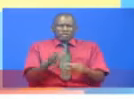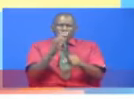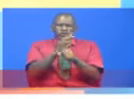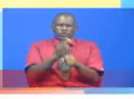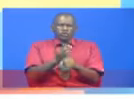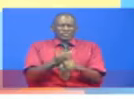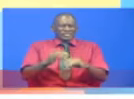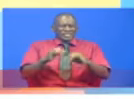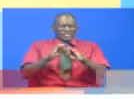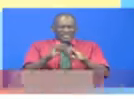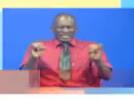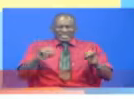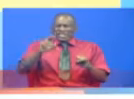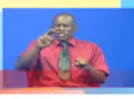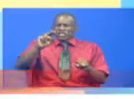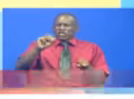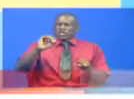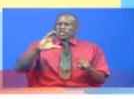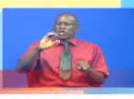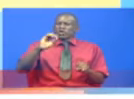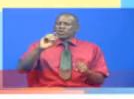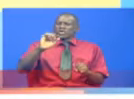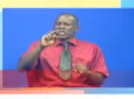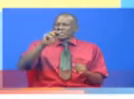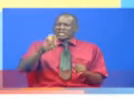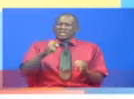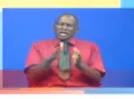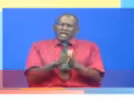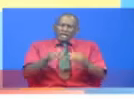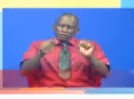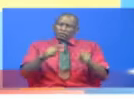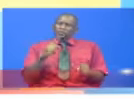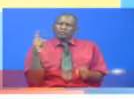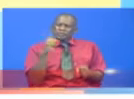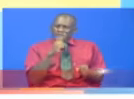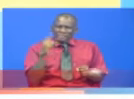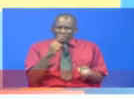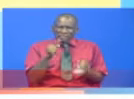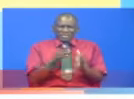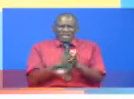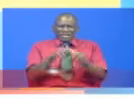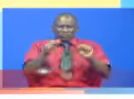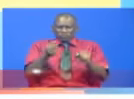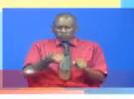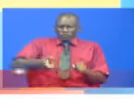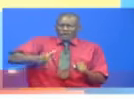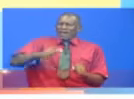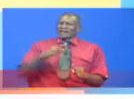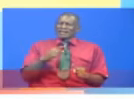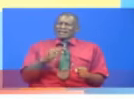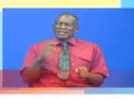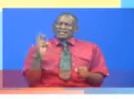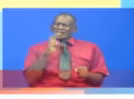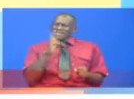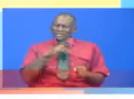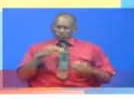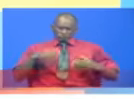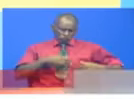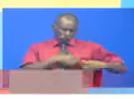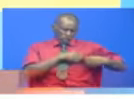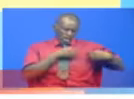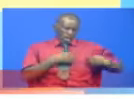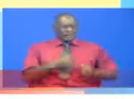pure nicotine and could be harmful and increase the risk of heart disease and lung